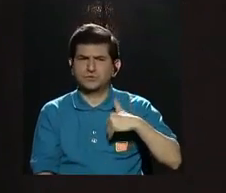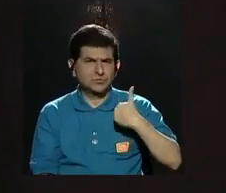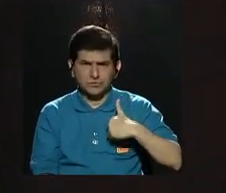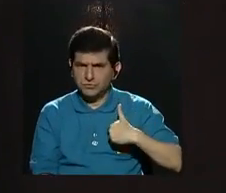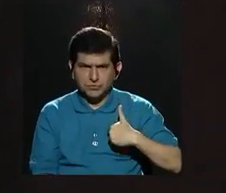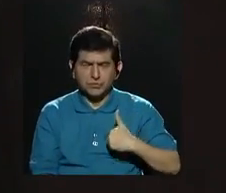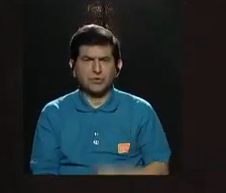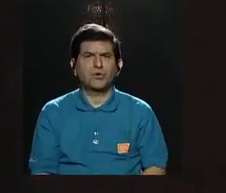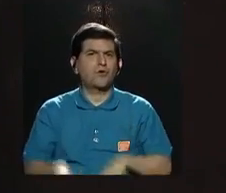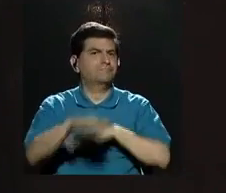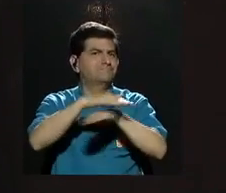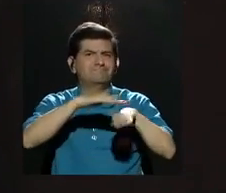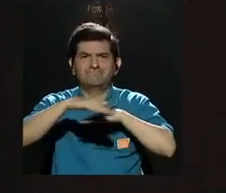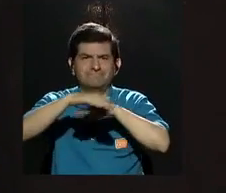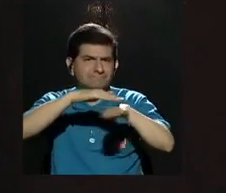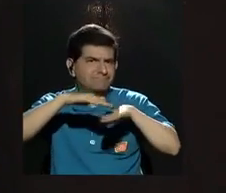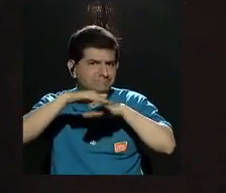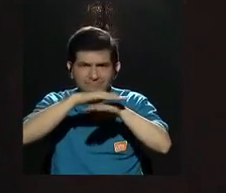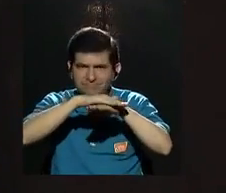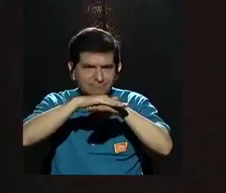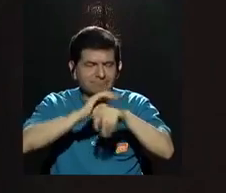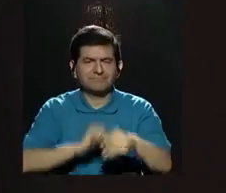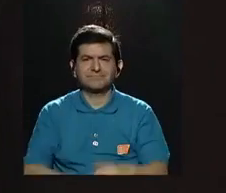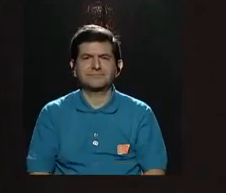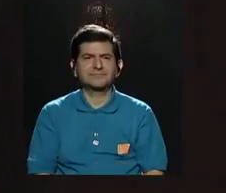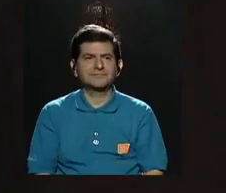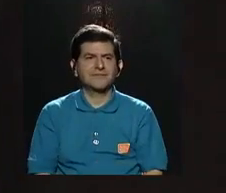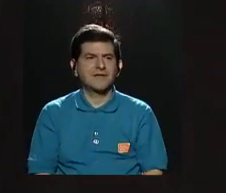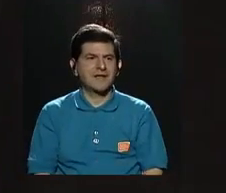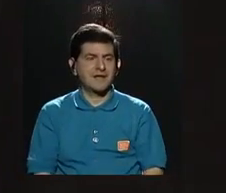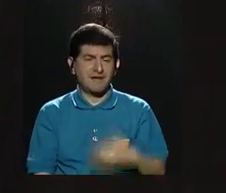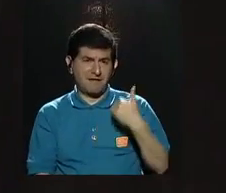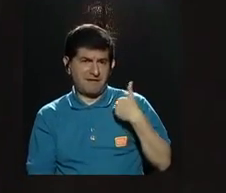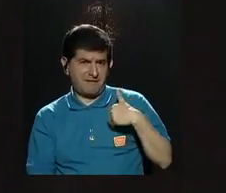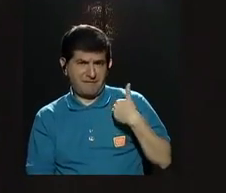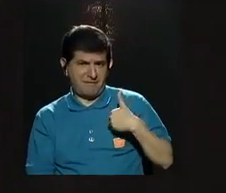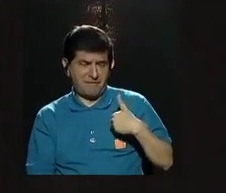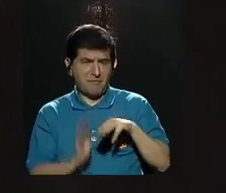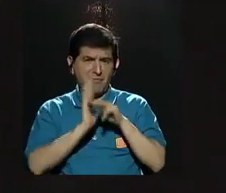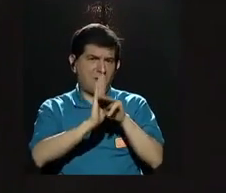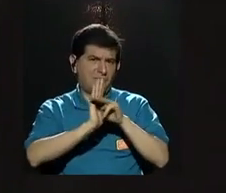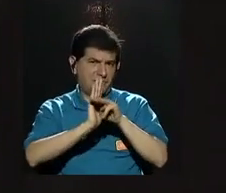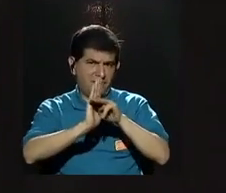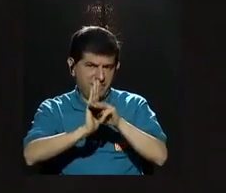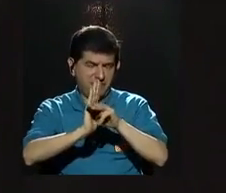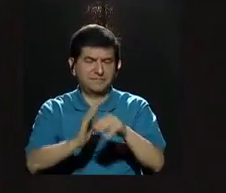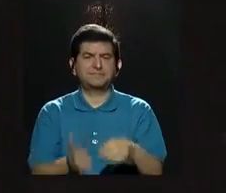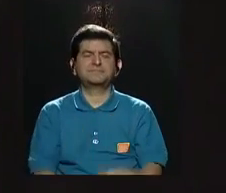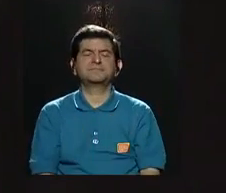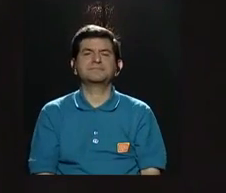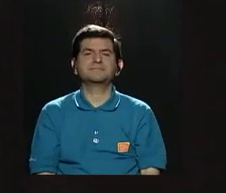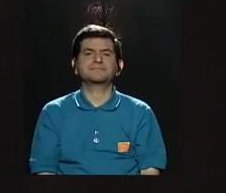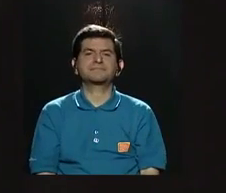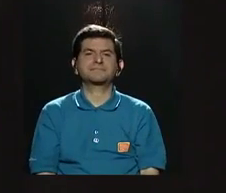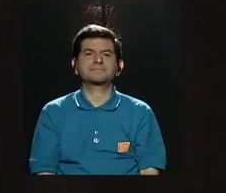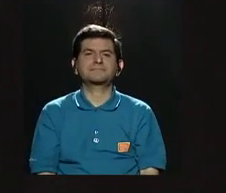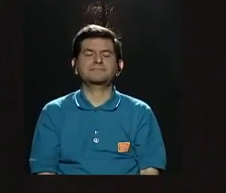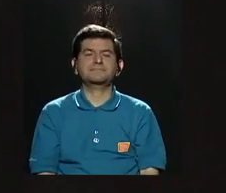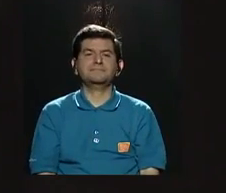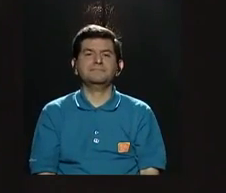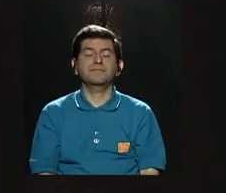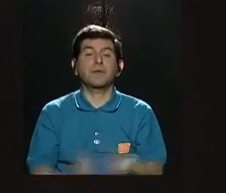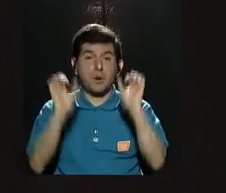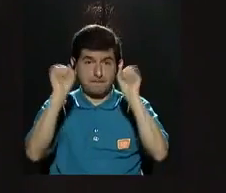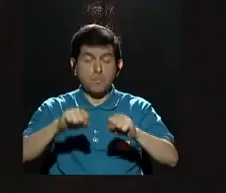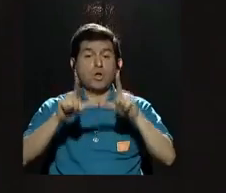the charismatic, individualistic, masculinist model, but rather can also be collective,